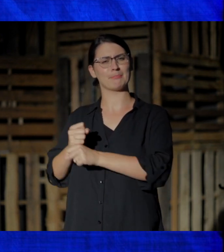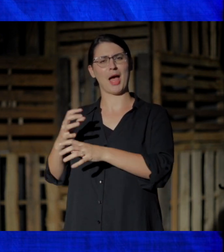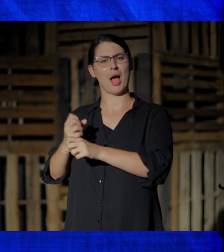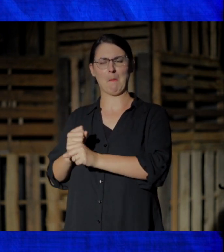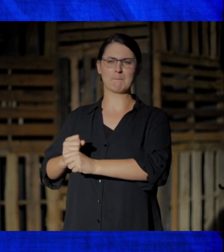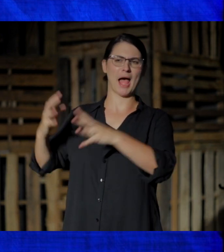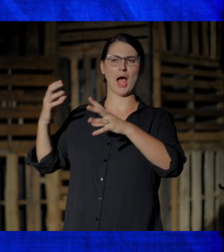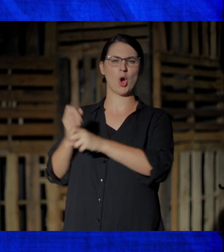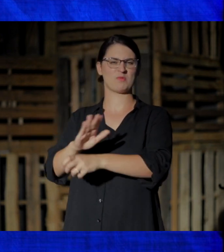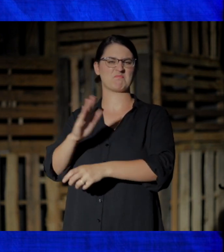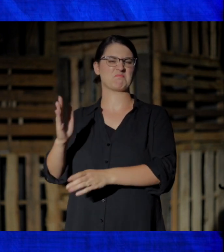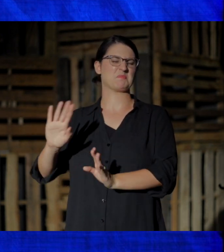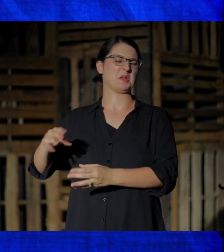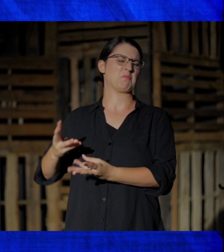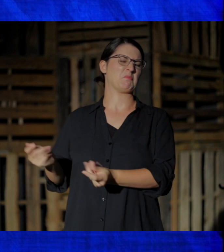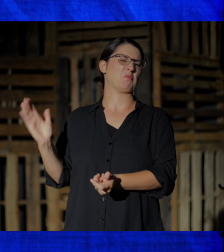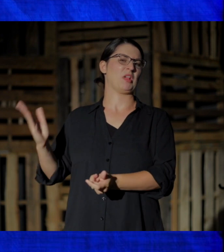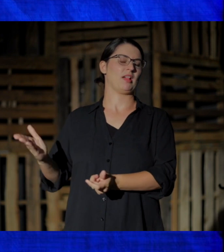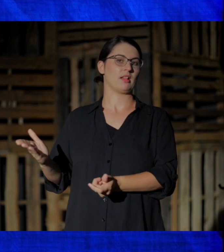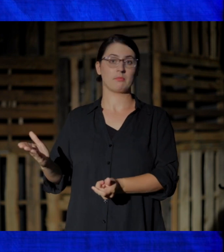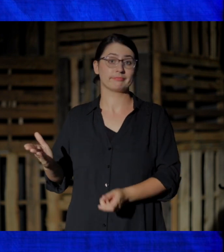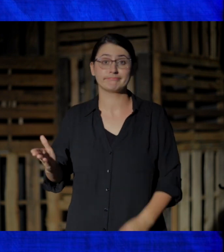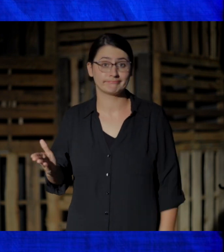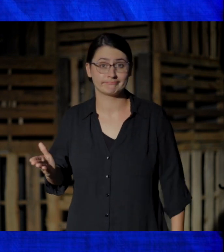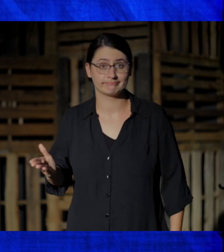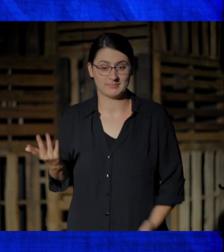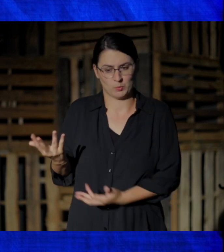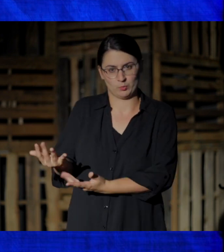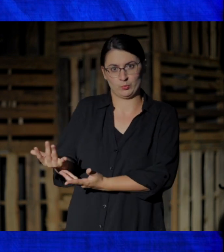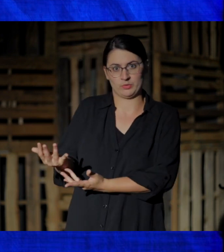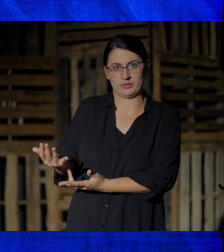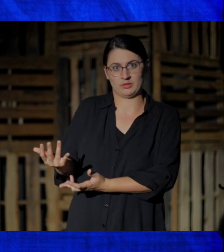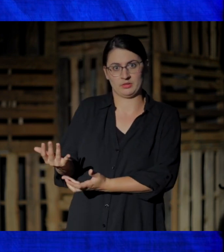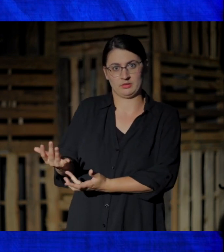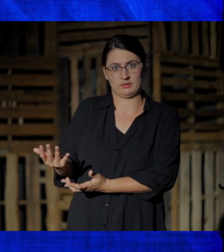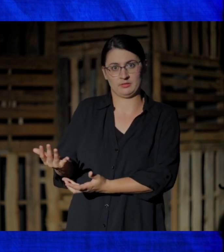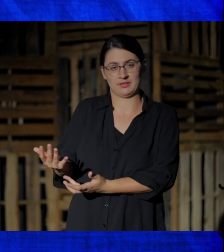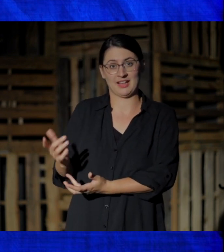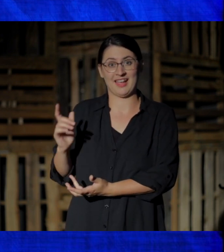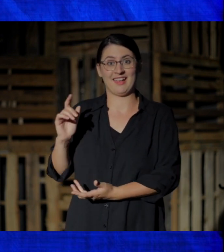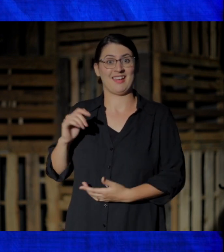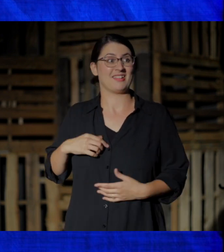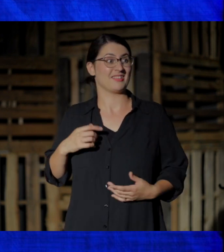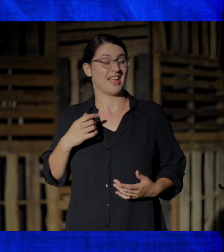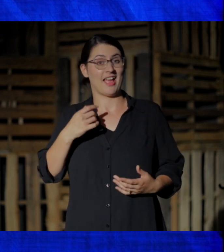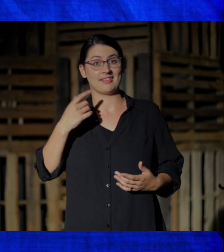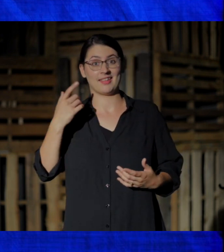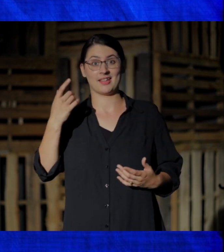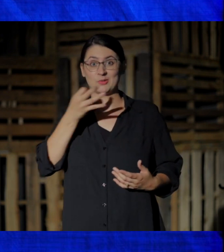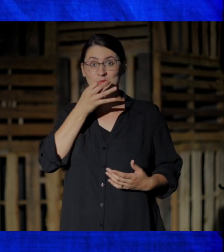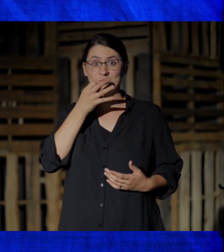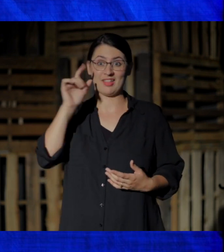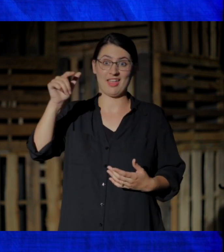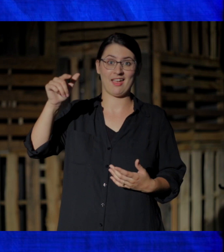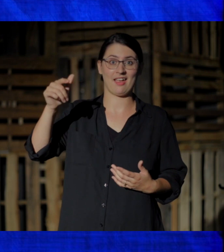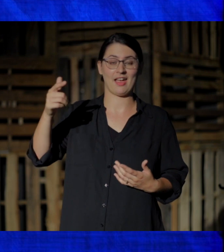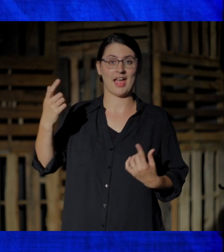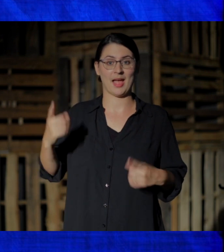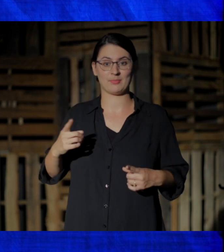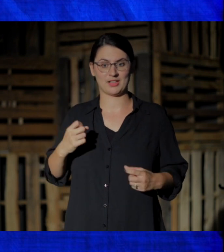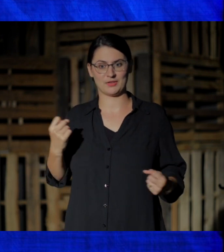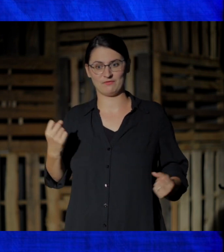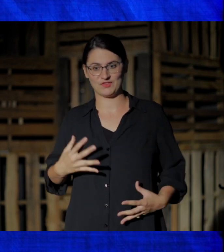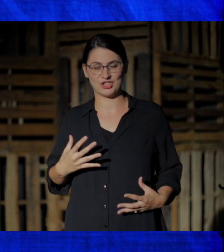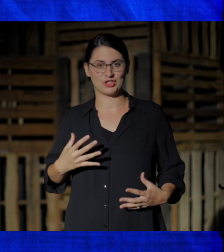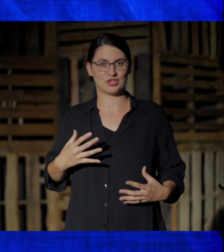And it doesn't go away. And the next thing you know, the fear is creating hysteria